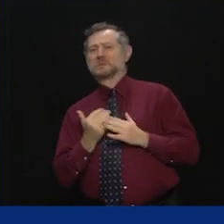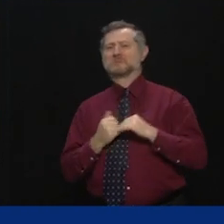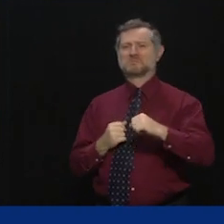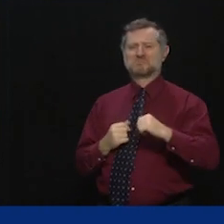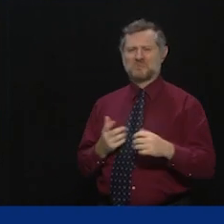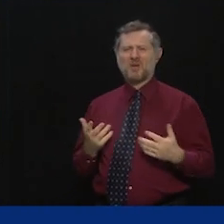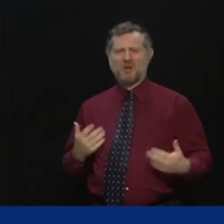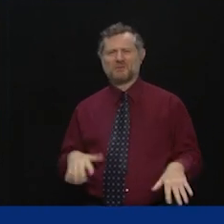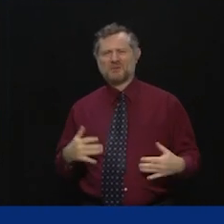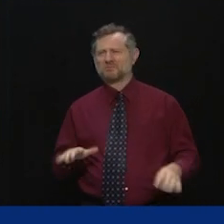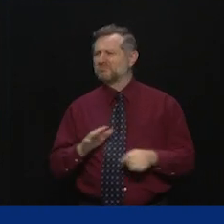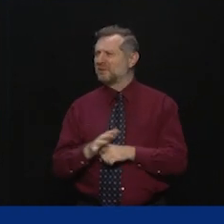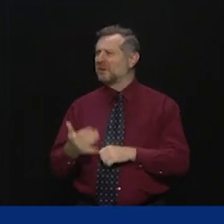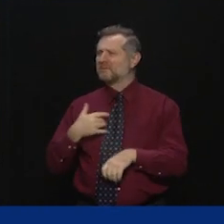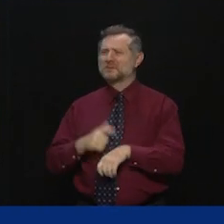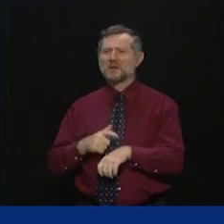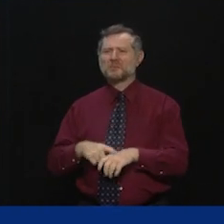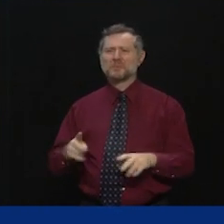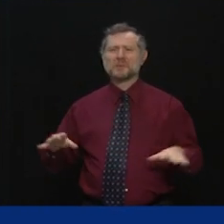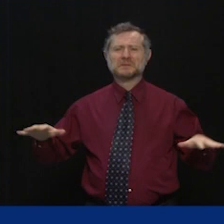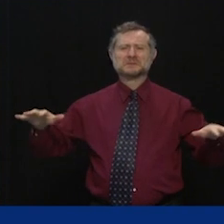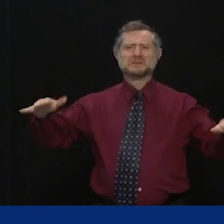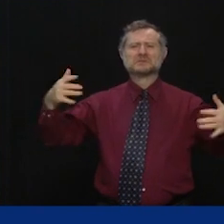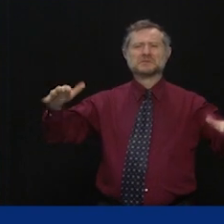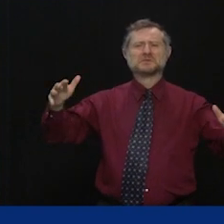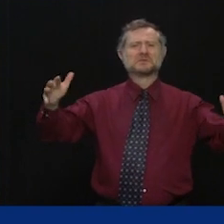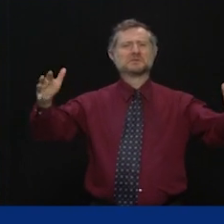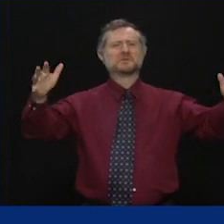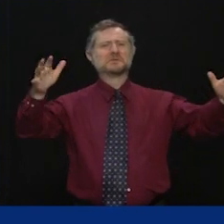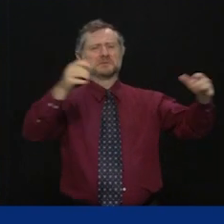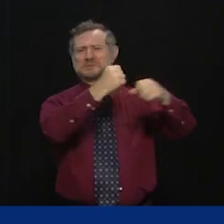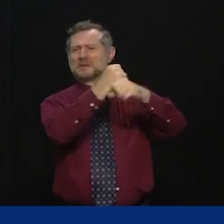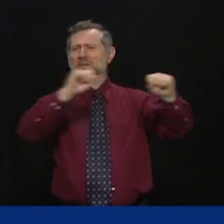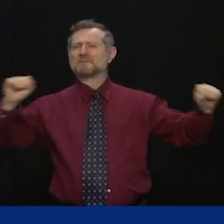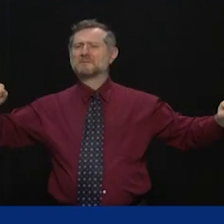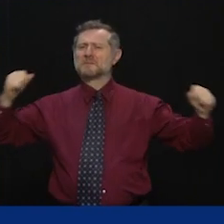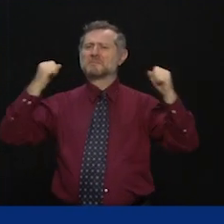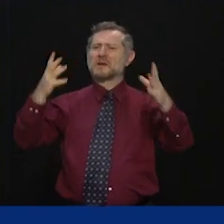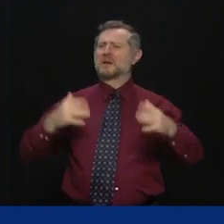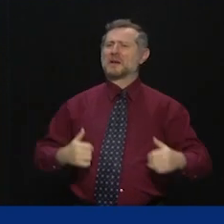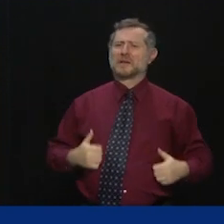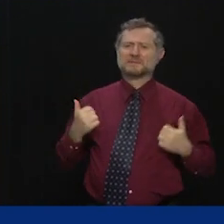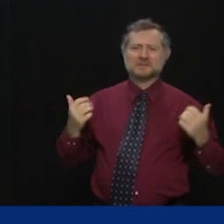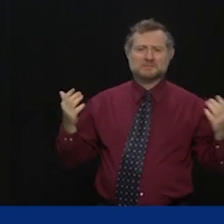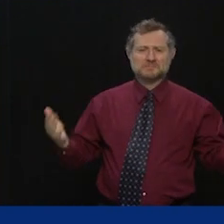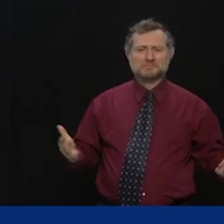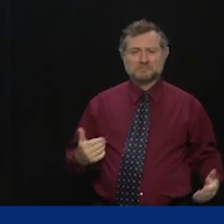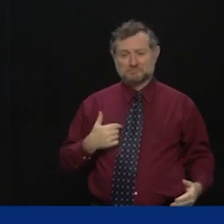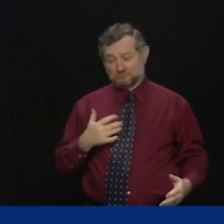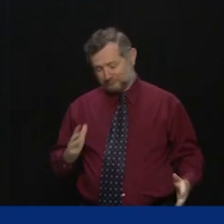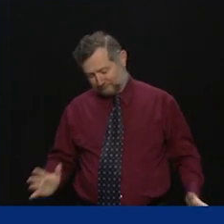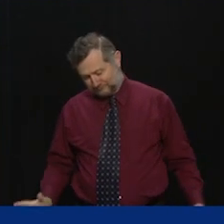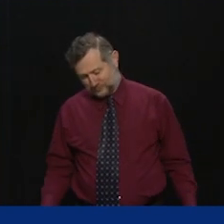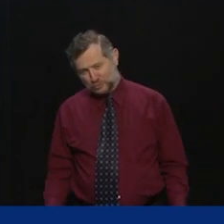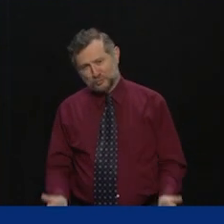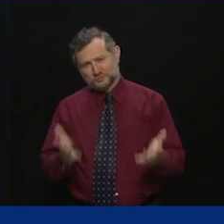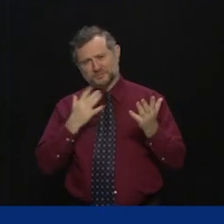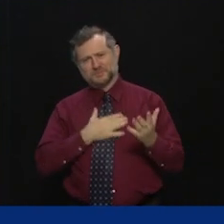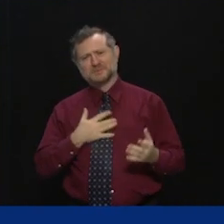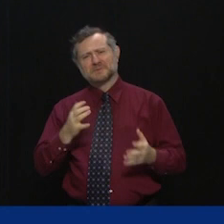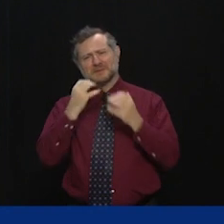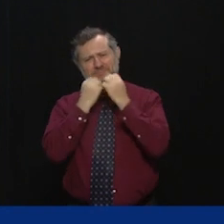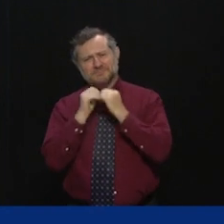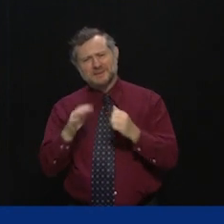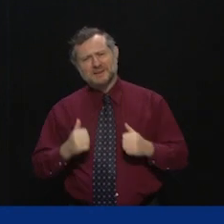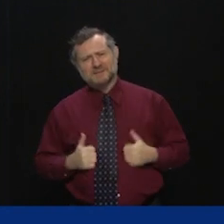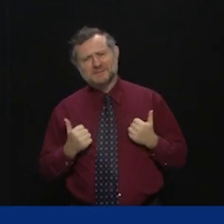lapsed. It has been amazingly successful in saving lives. It works, and we want everyone to know we value their lives. We want them to